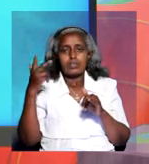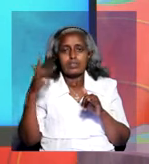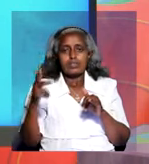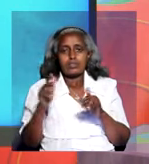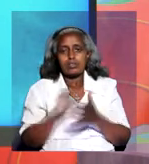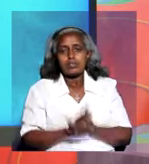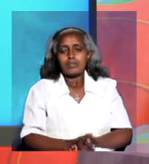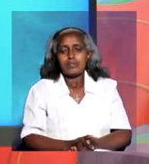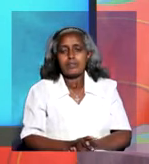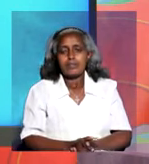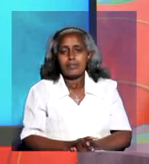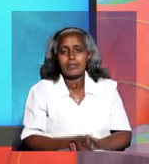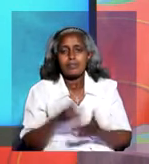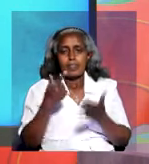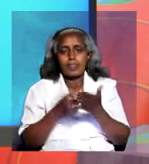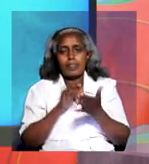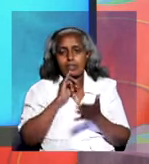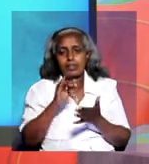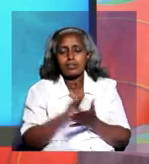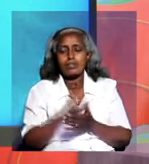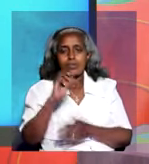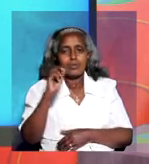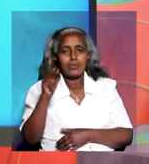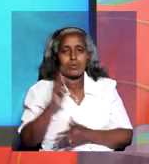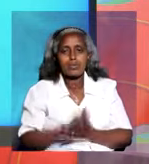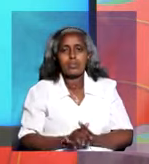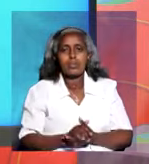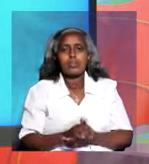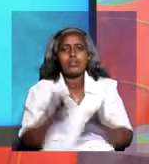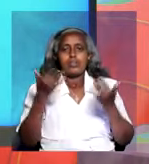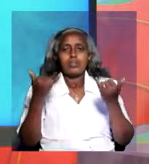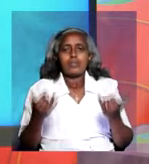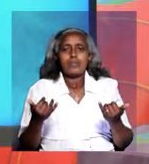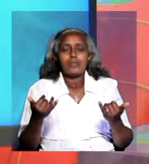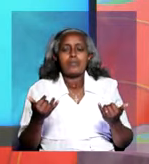130. This is it. Okay, now